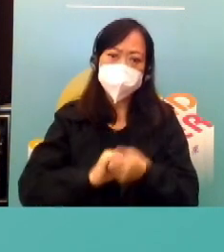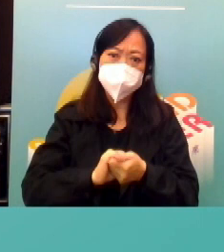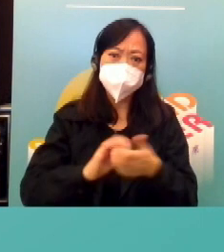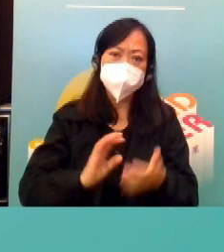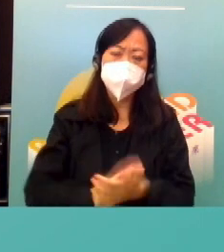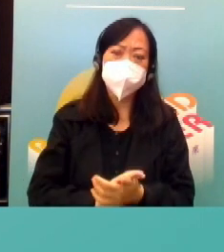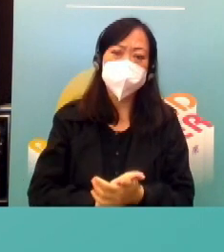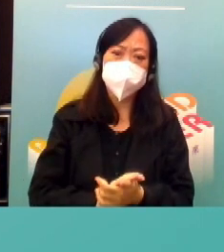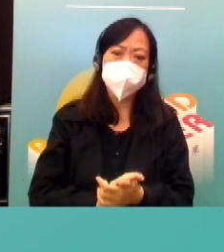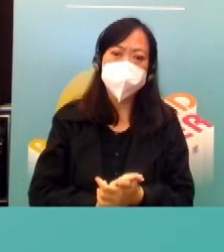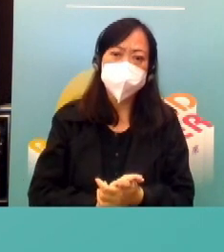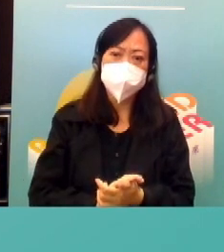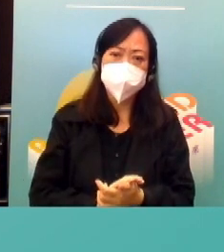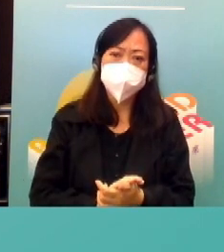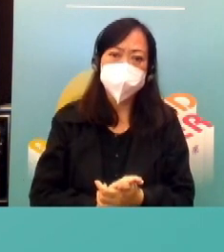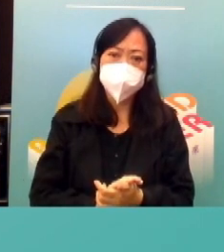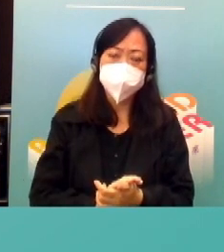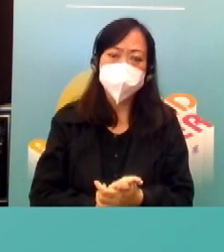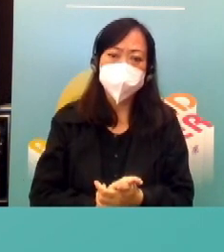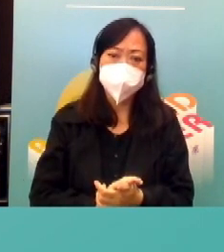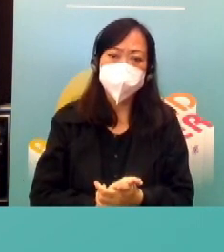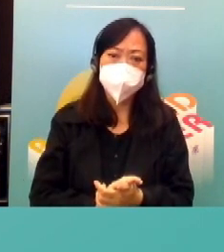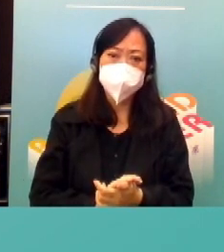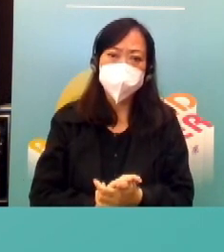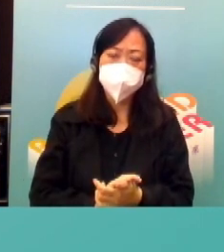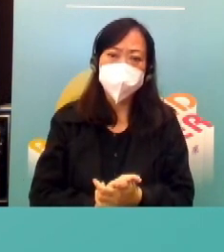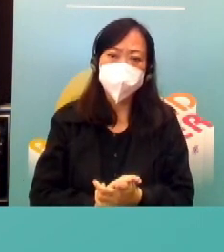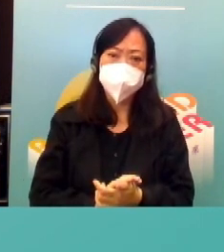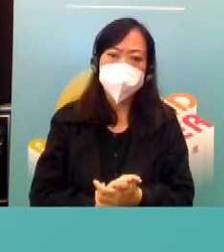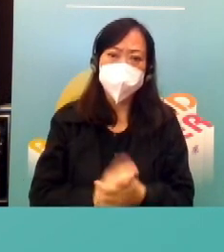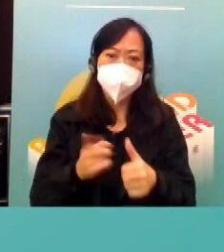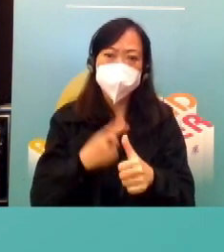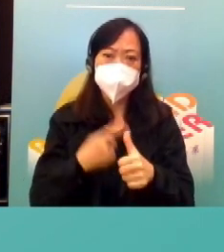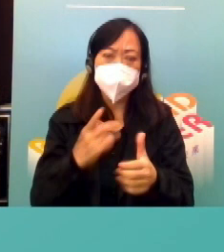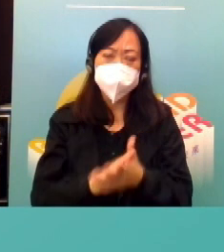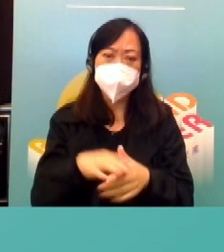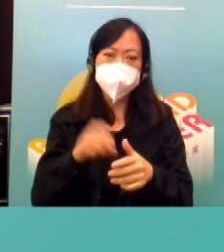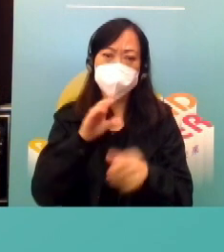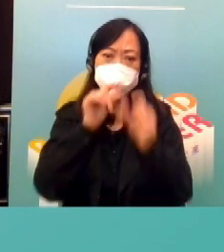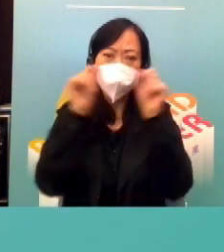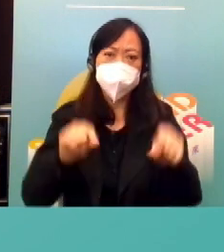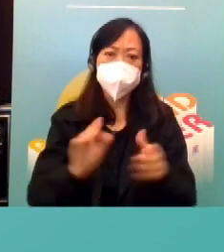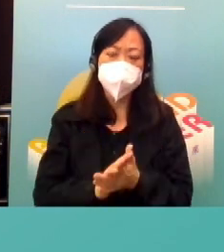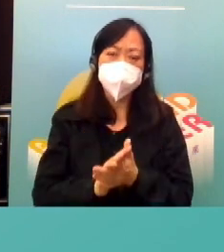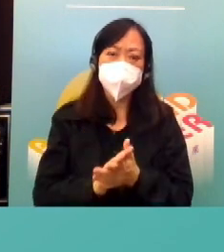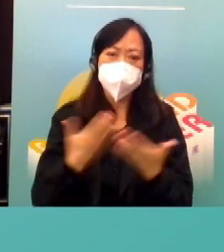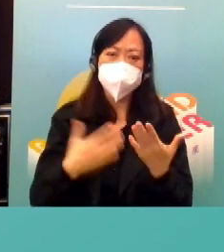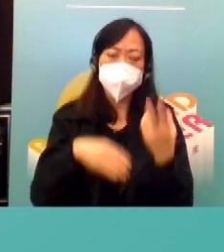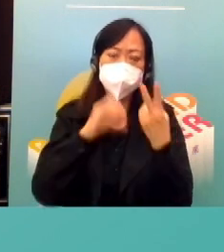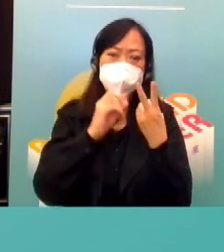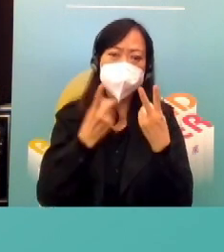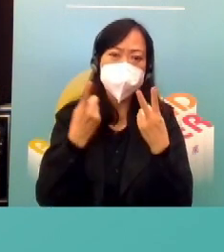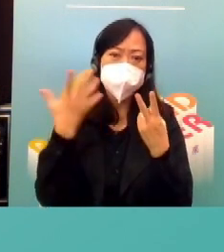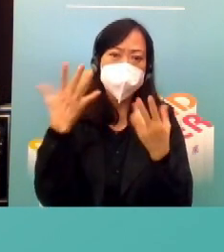first. The problem is in 2015, the Paris Agreement sets out